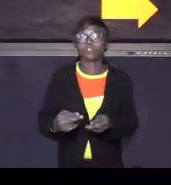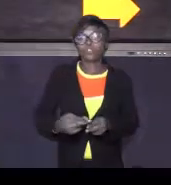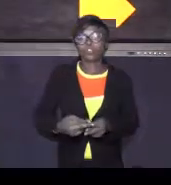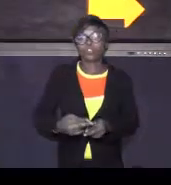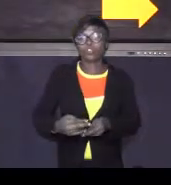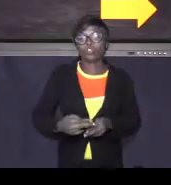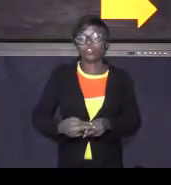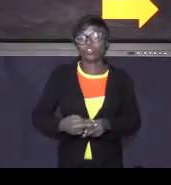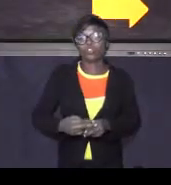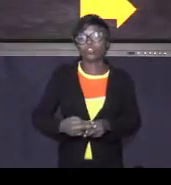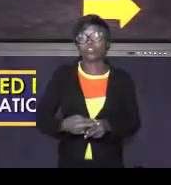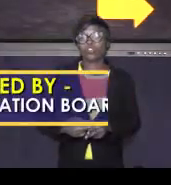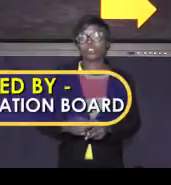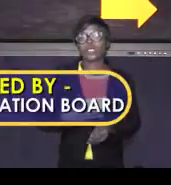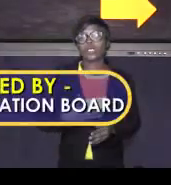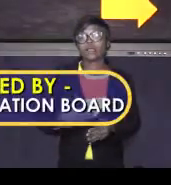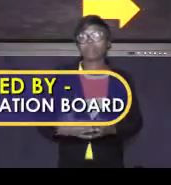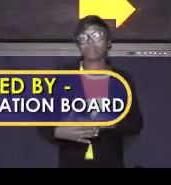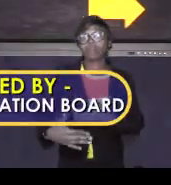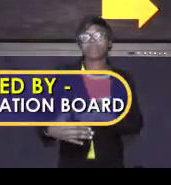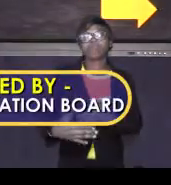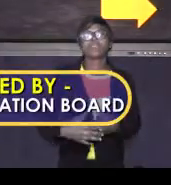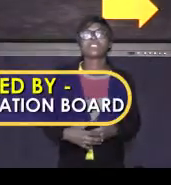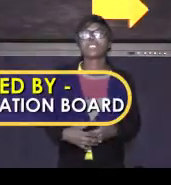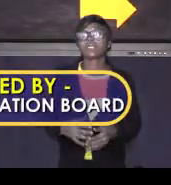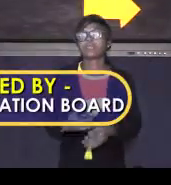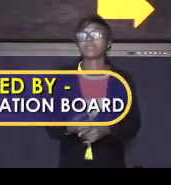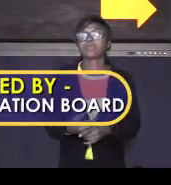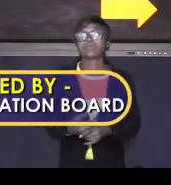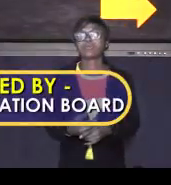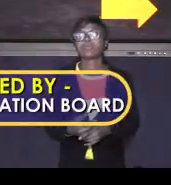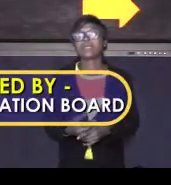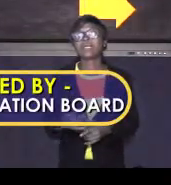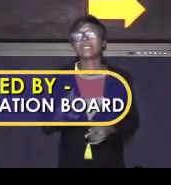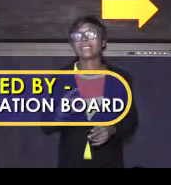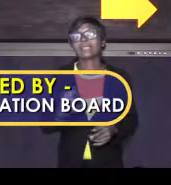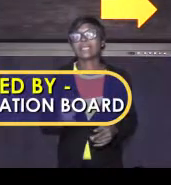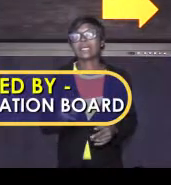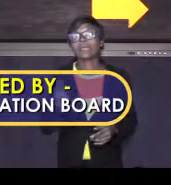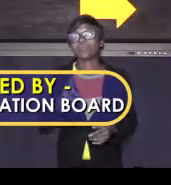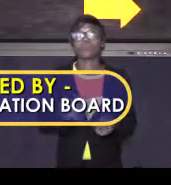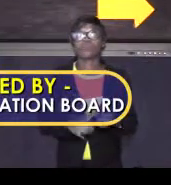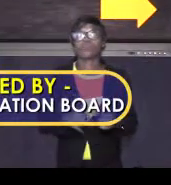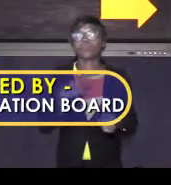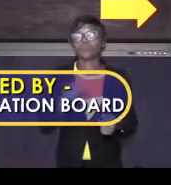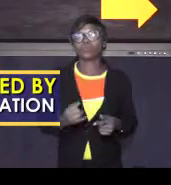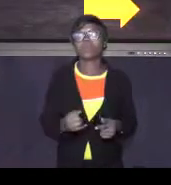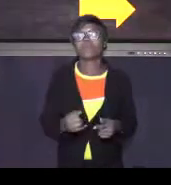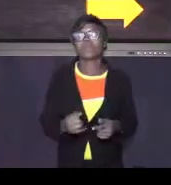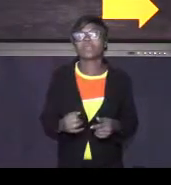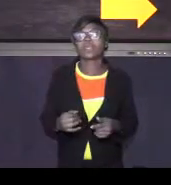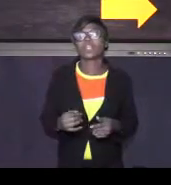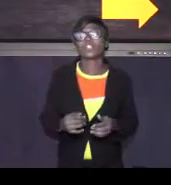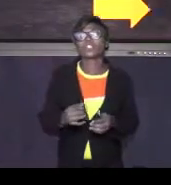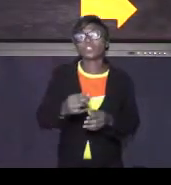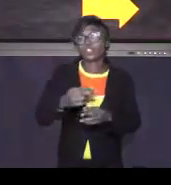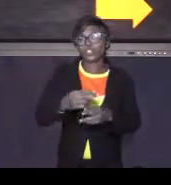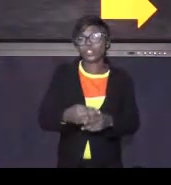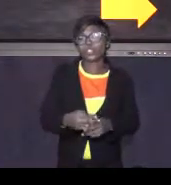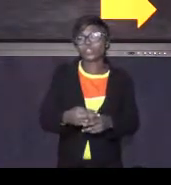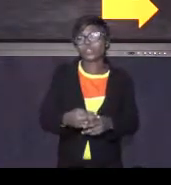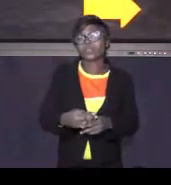short distance for accurate construction. Measuring tools are tools used for measuring